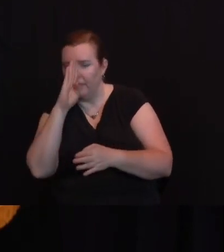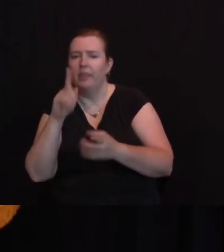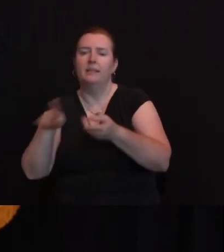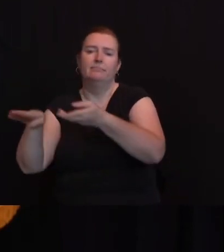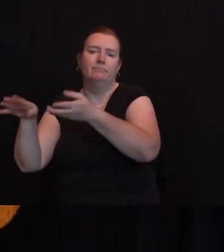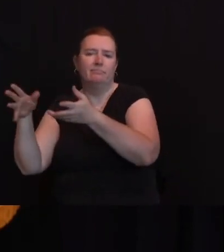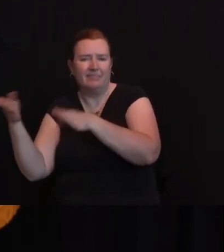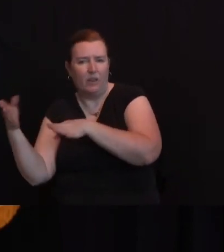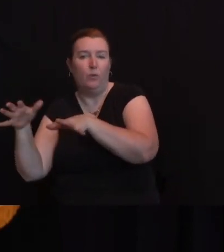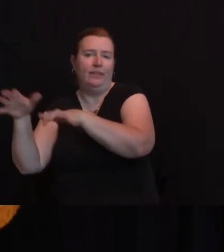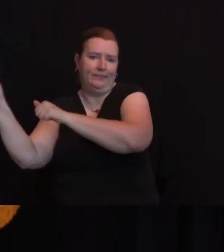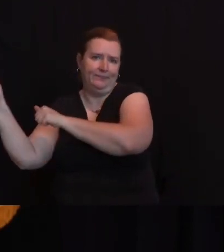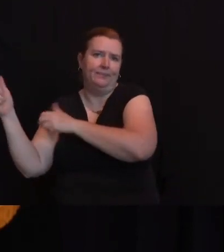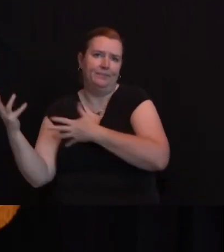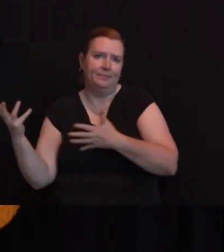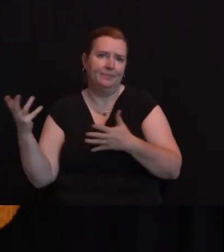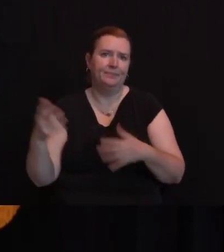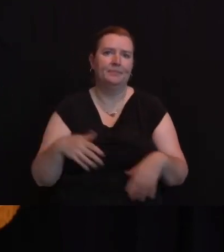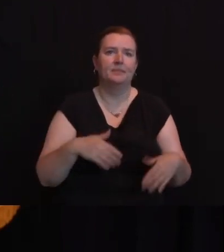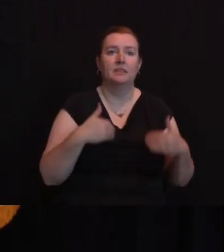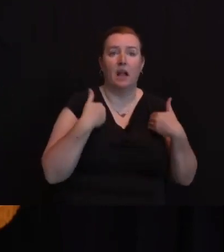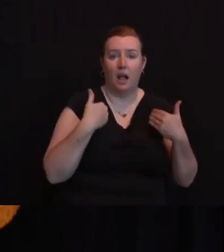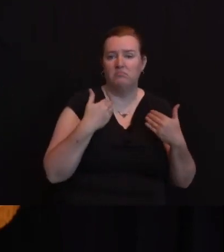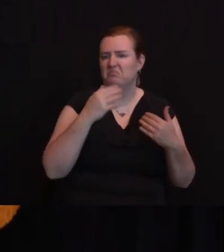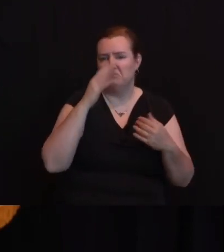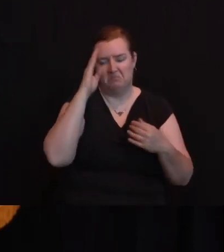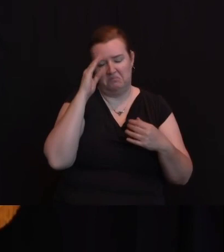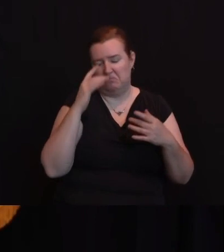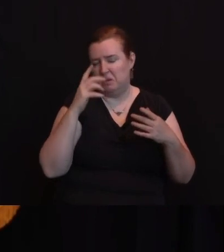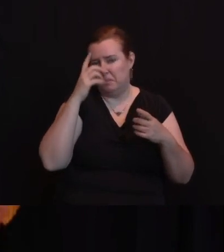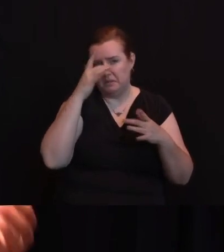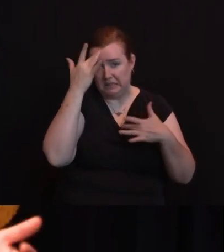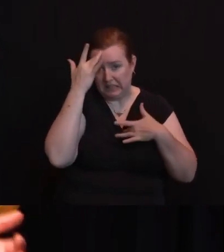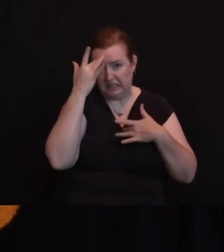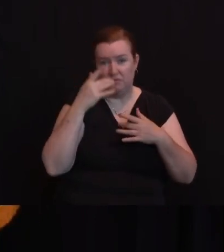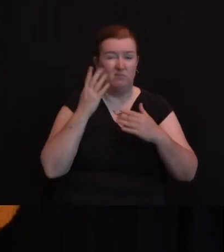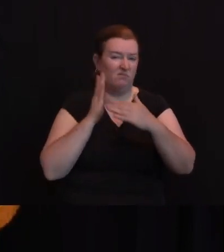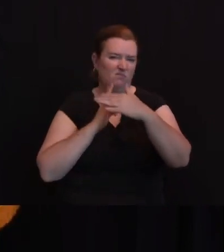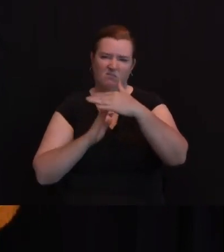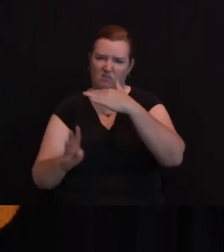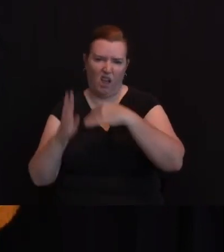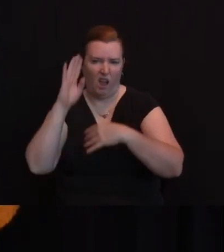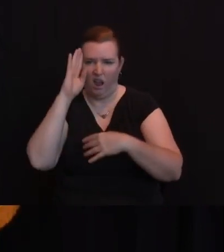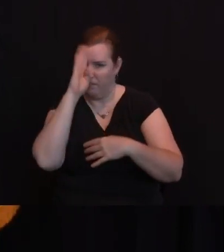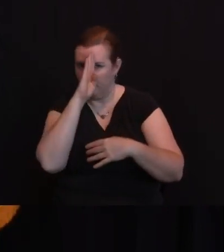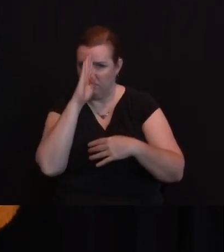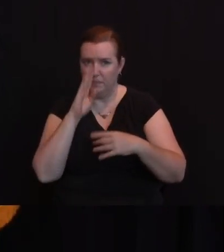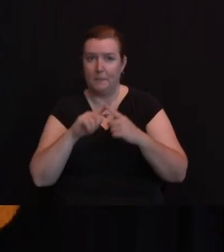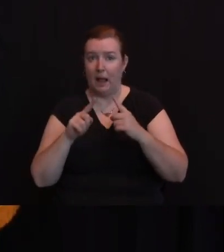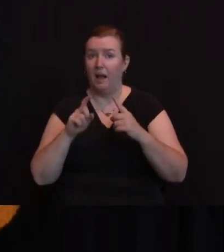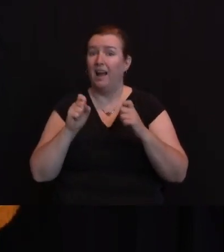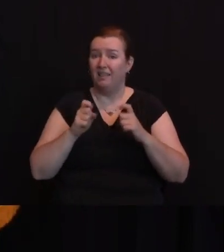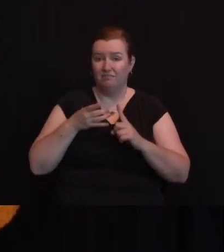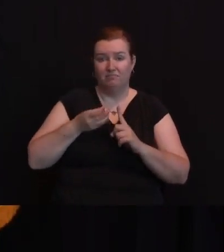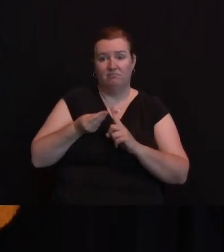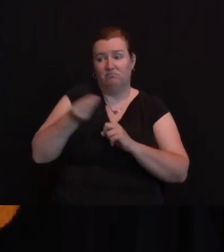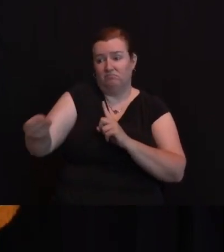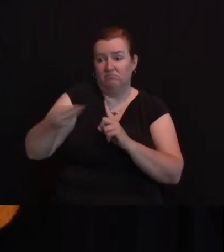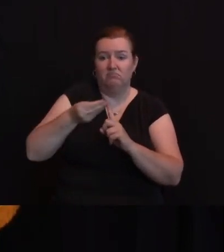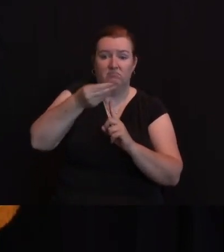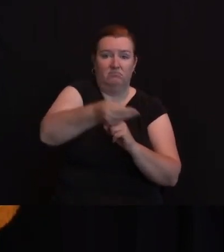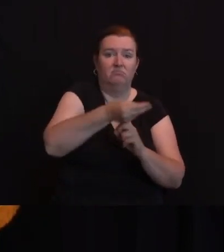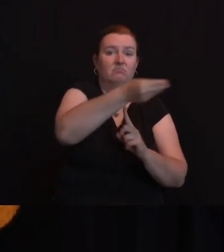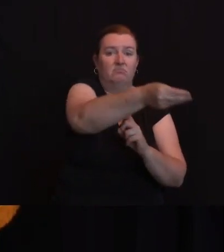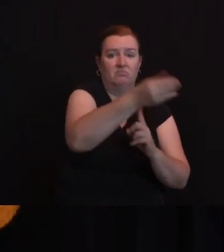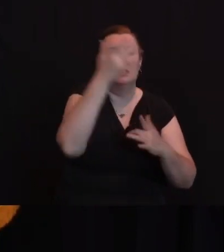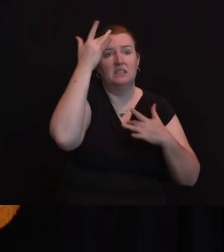are not getting hospitalized, they are still often infecting others who may then down the road become ill, and those bad